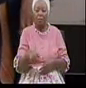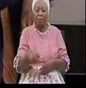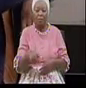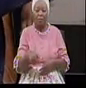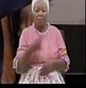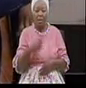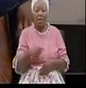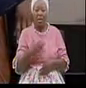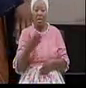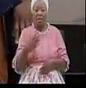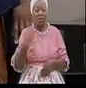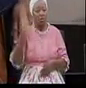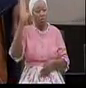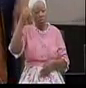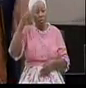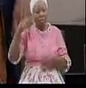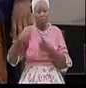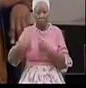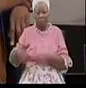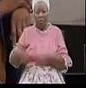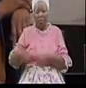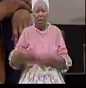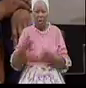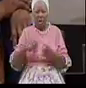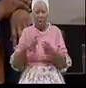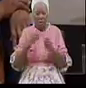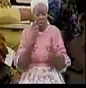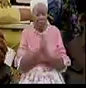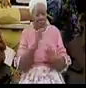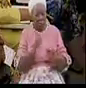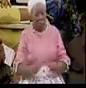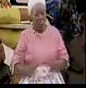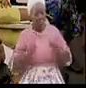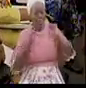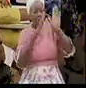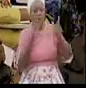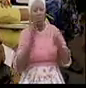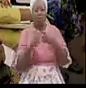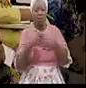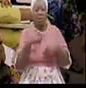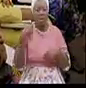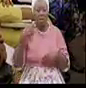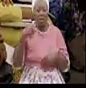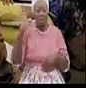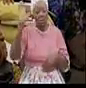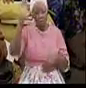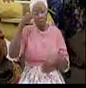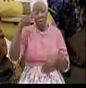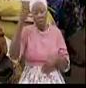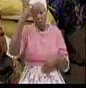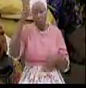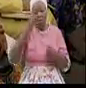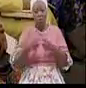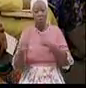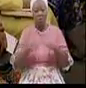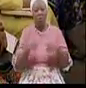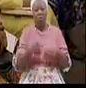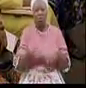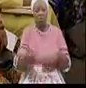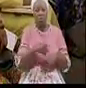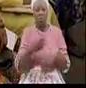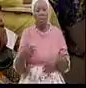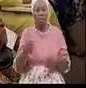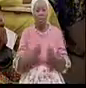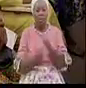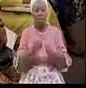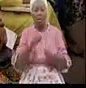heart. And he says he gave them over to a reprobate mind to do those things which are